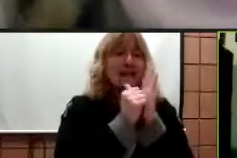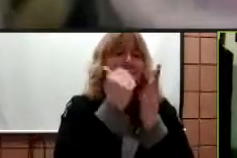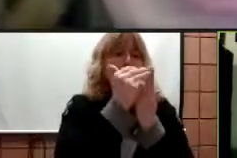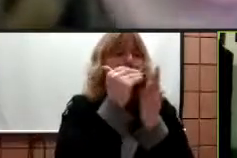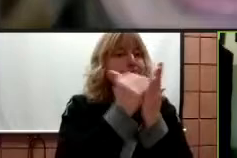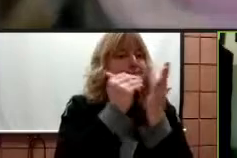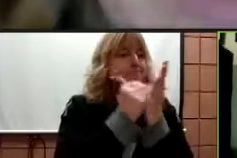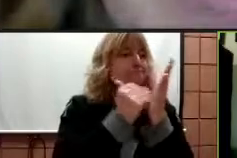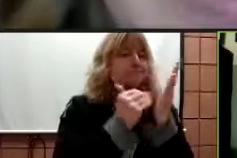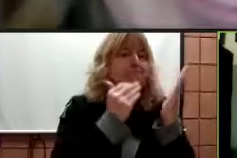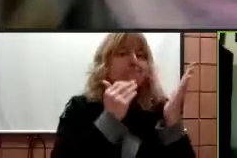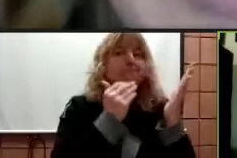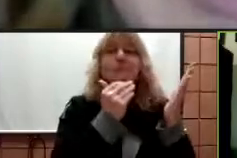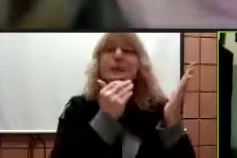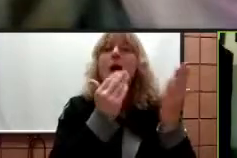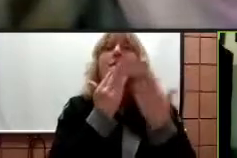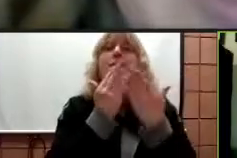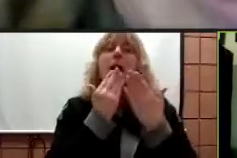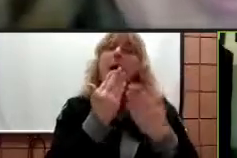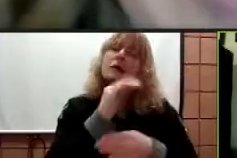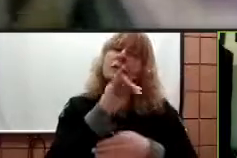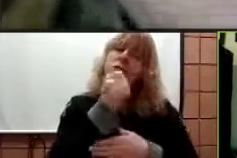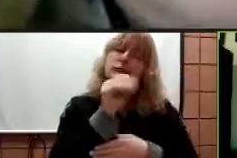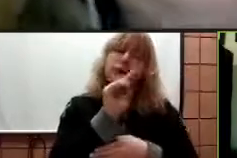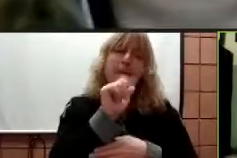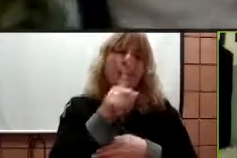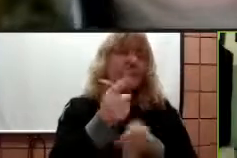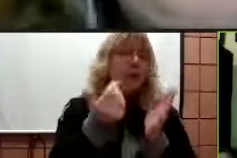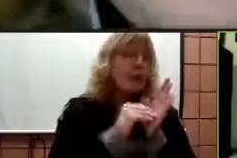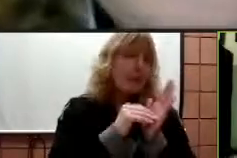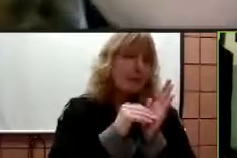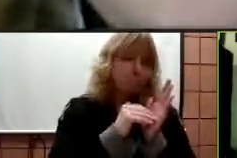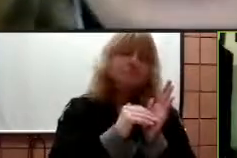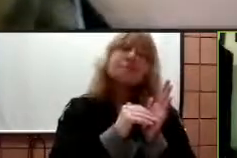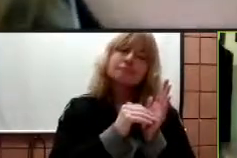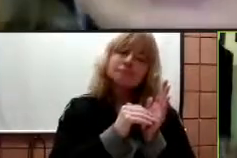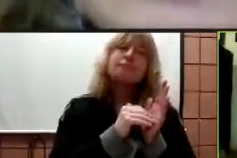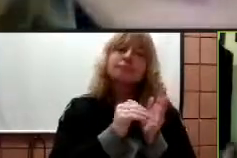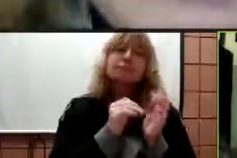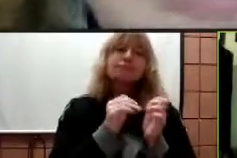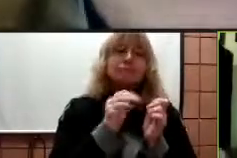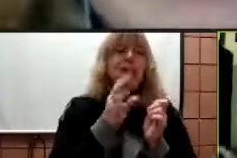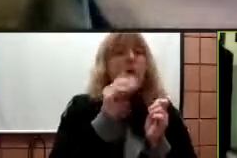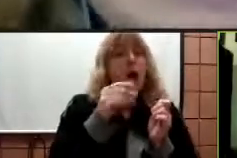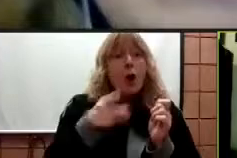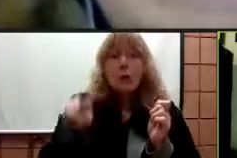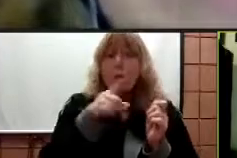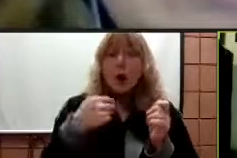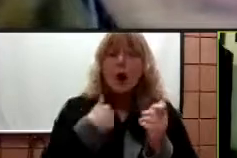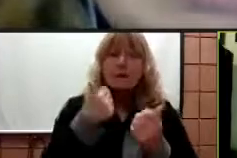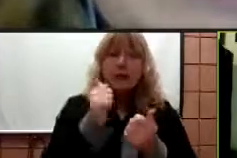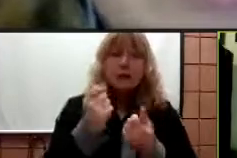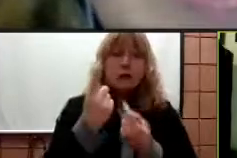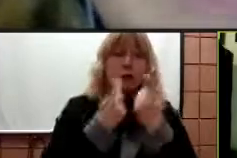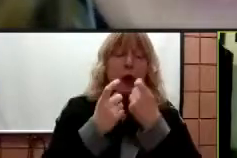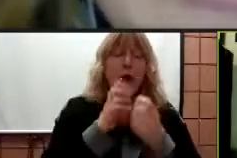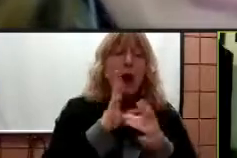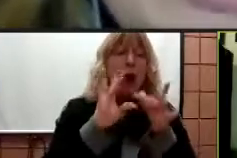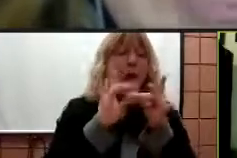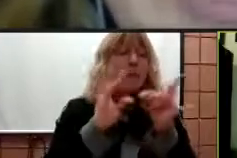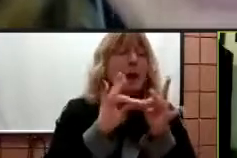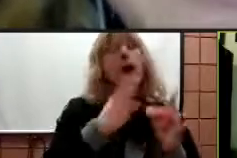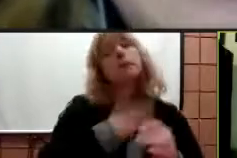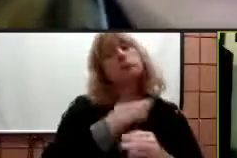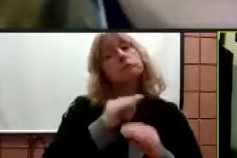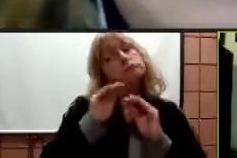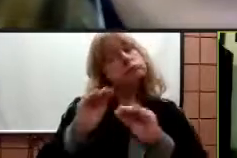And we just want to thank Jamal again. And if you have questions or comments, please remember to put them in